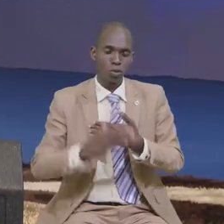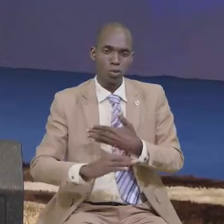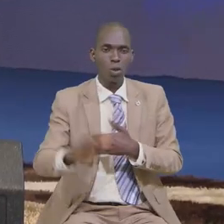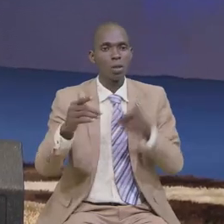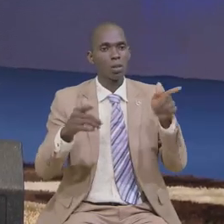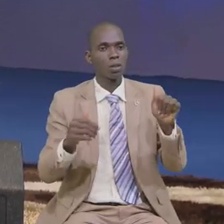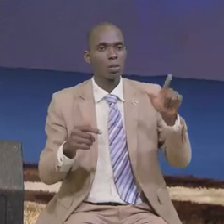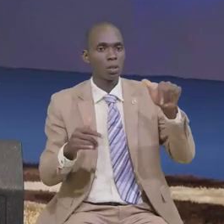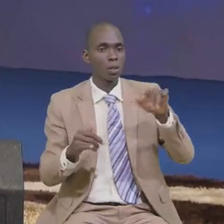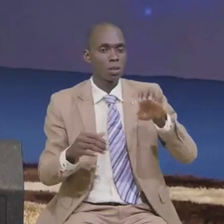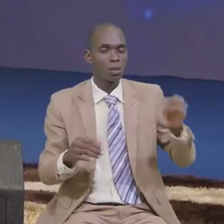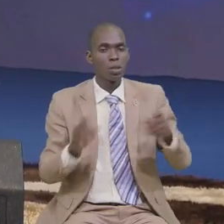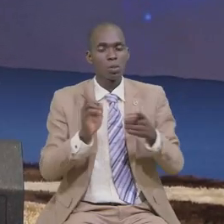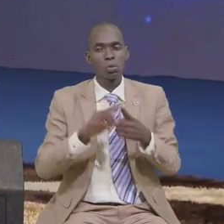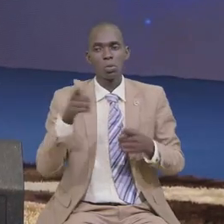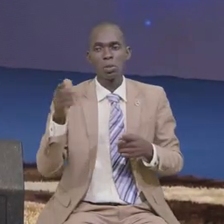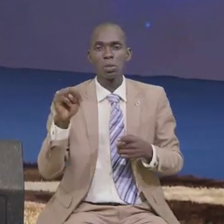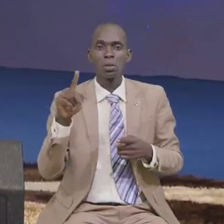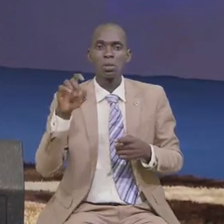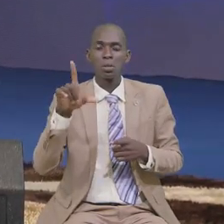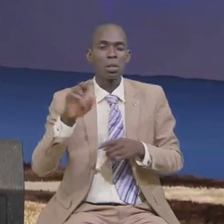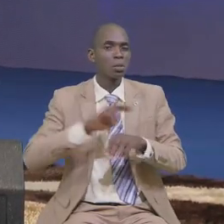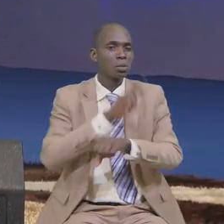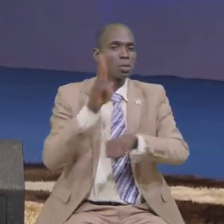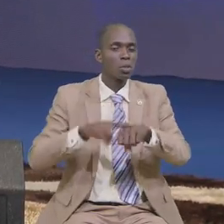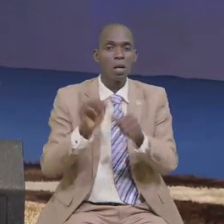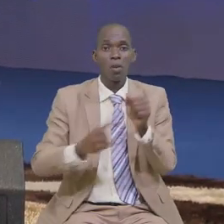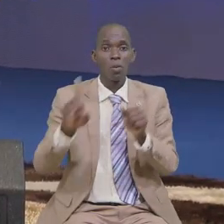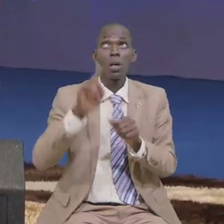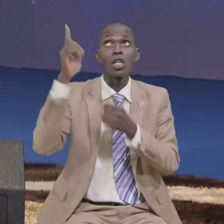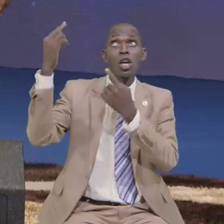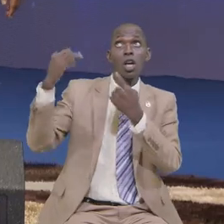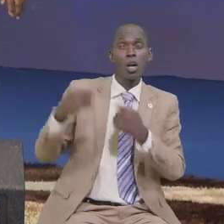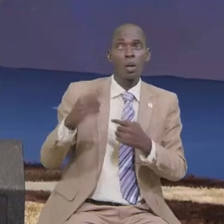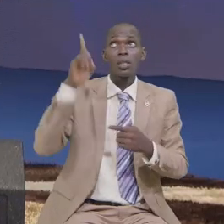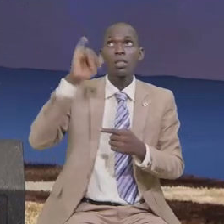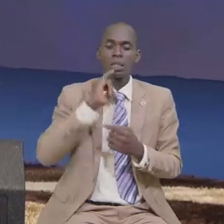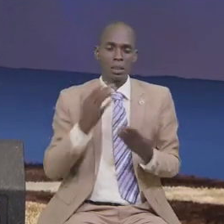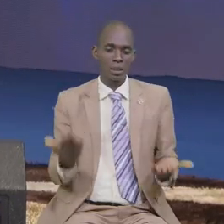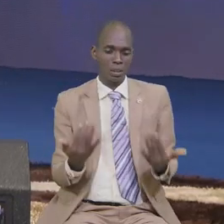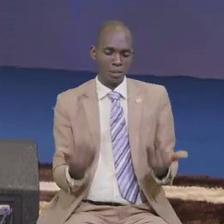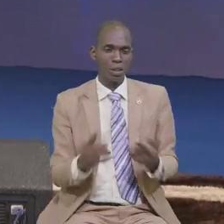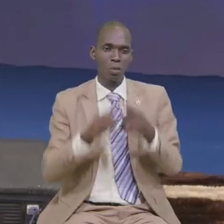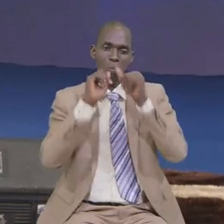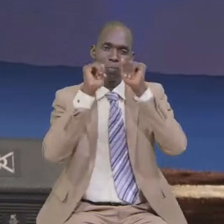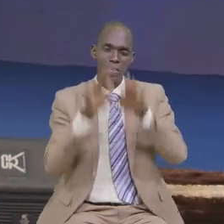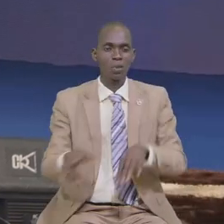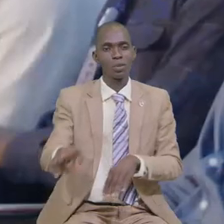nations, everywhere. And he comes and he's here today to bless you.